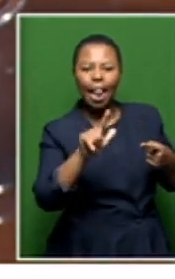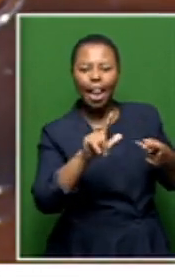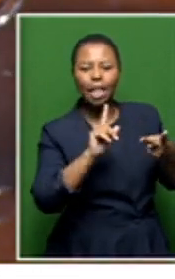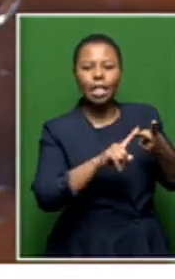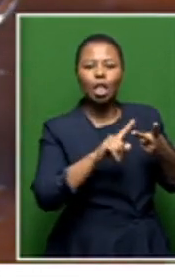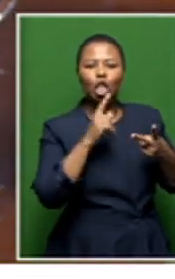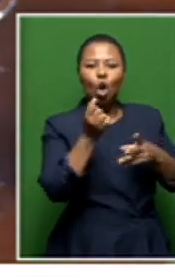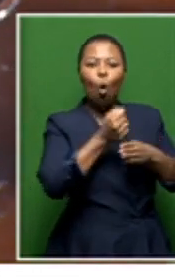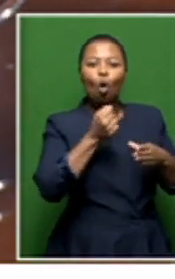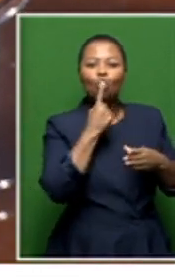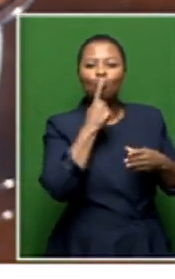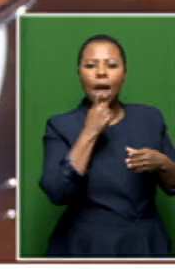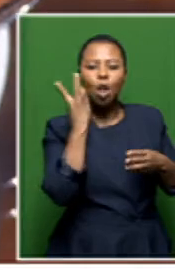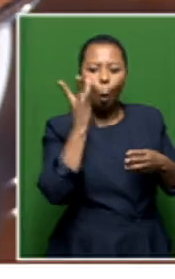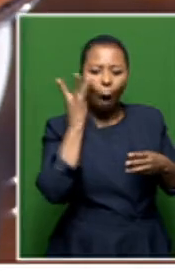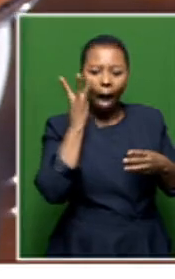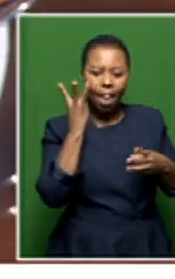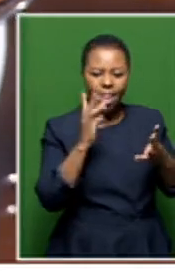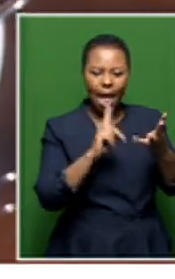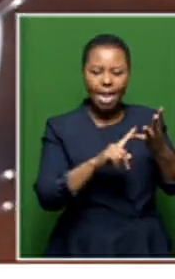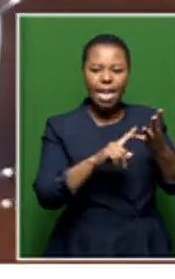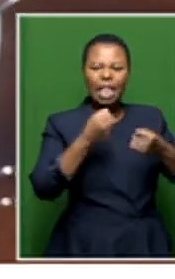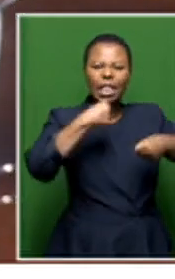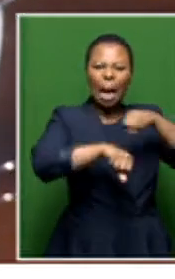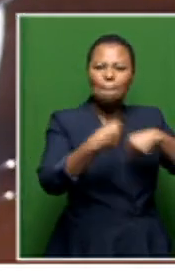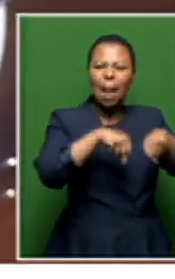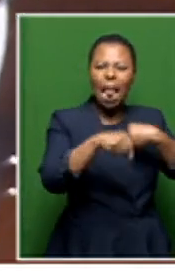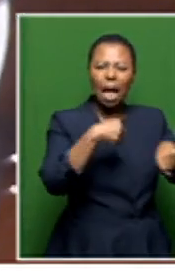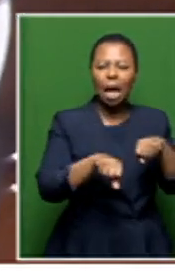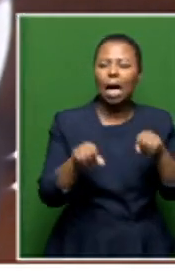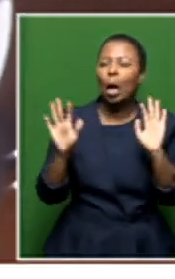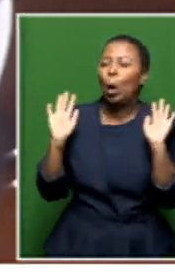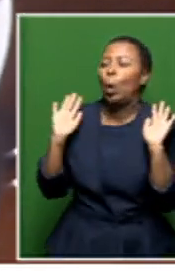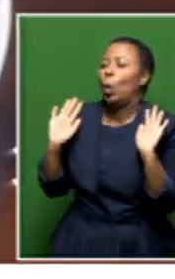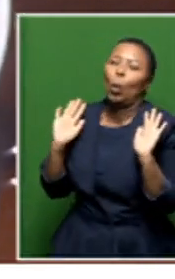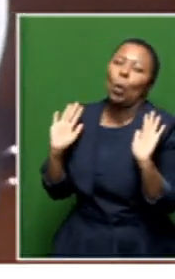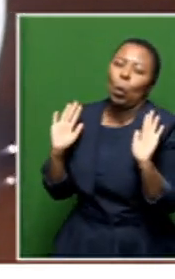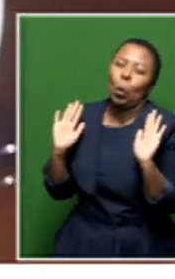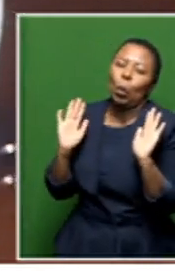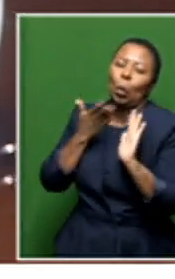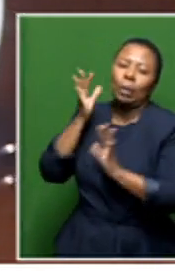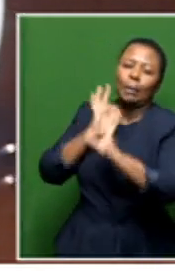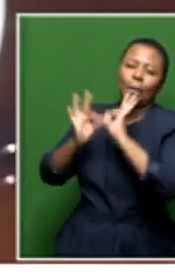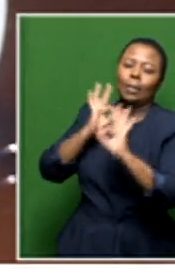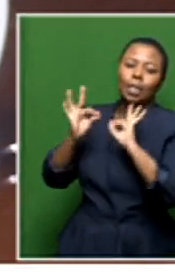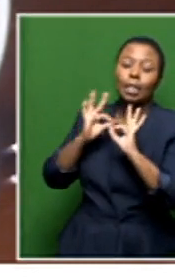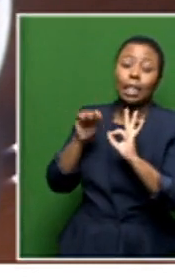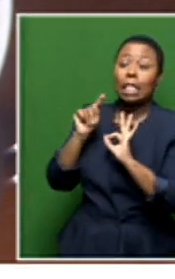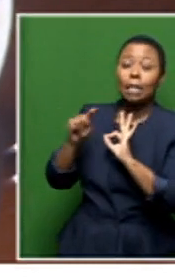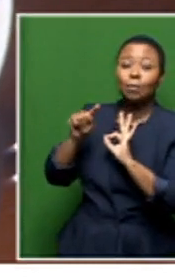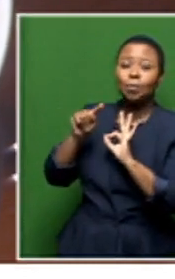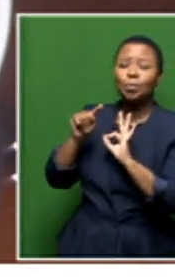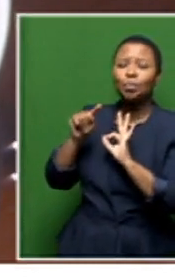wine with dumpling. Gosh. Just take us through the process of cooking this oxtail, because it's one of my favorite,